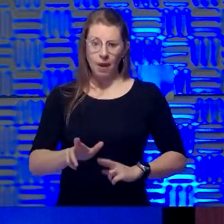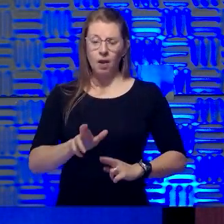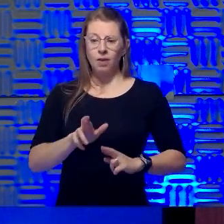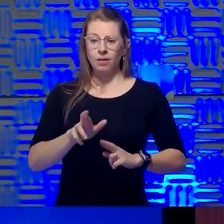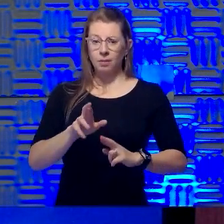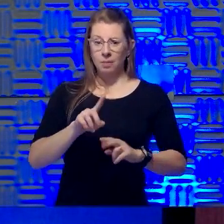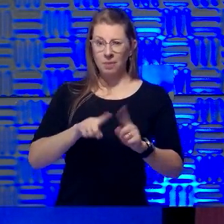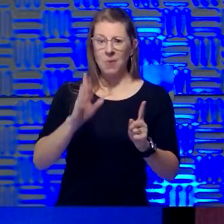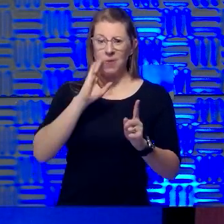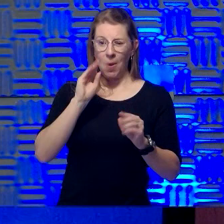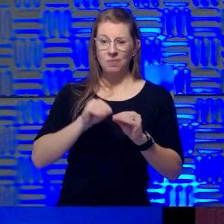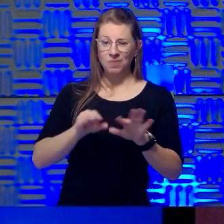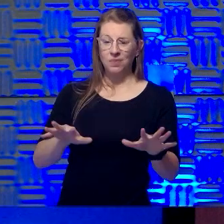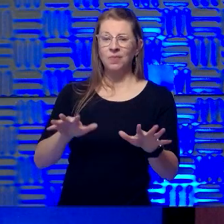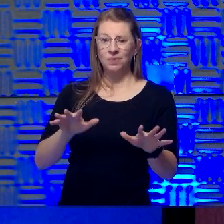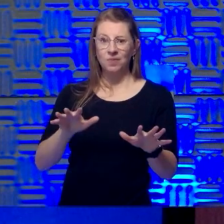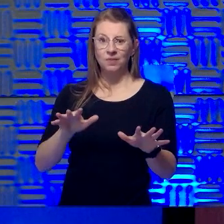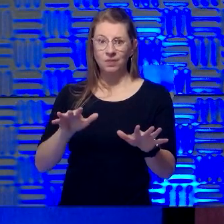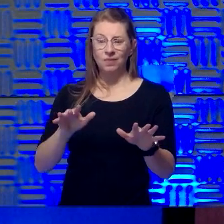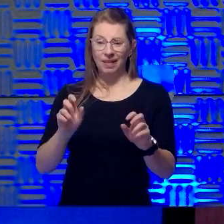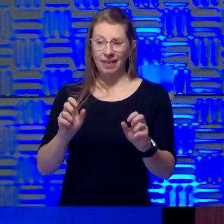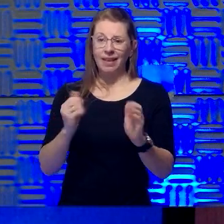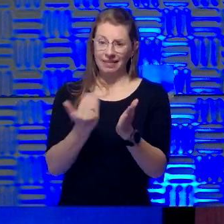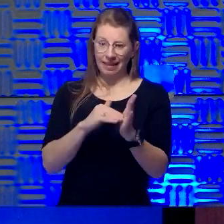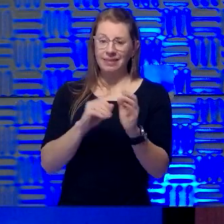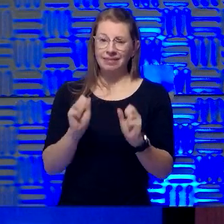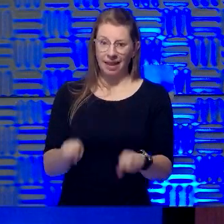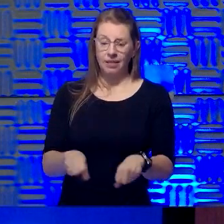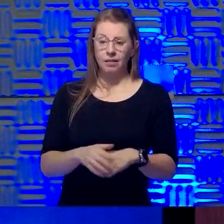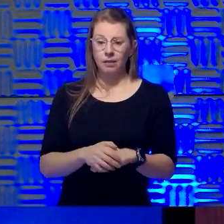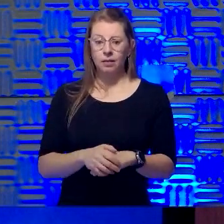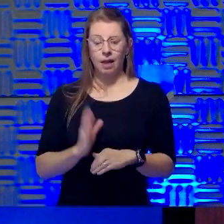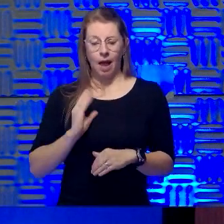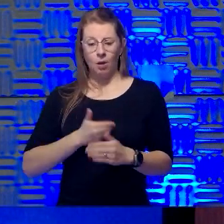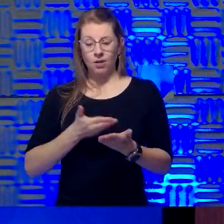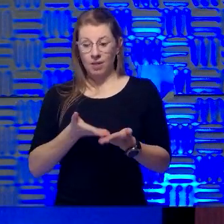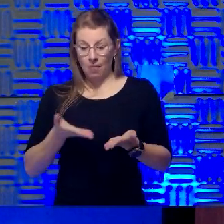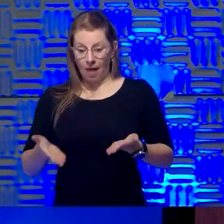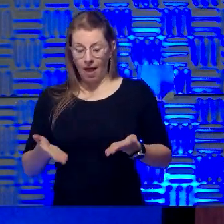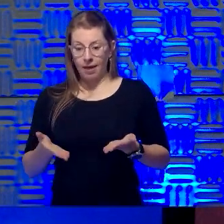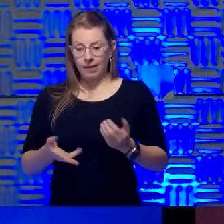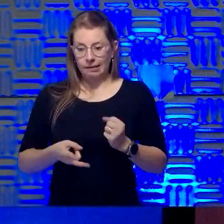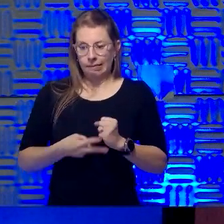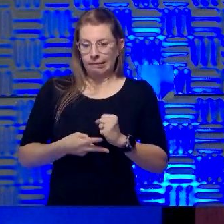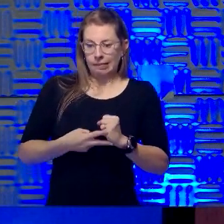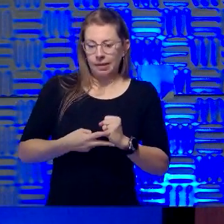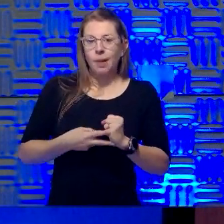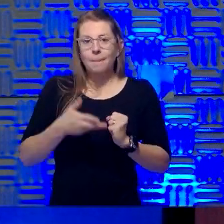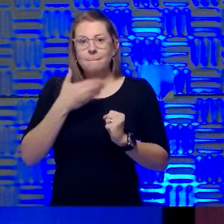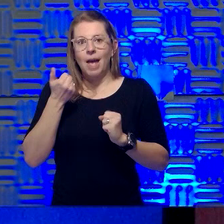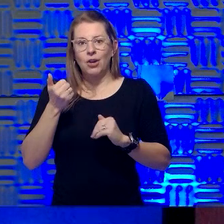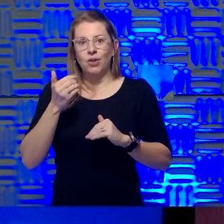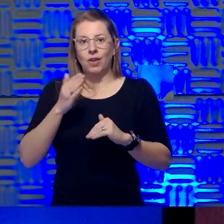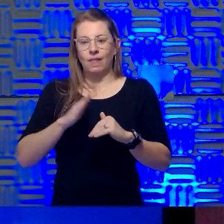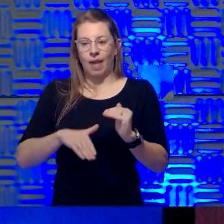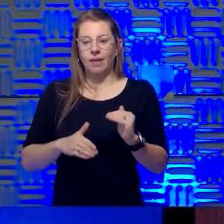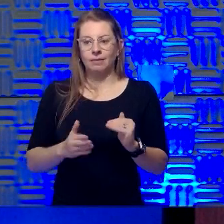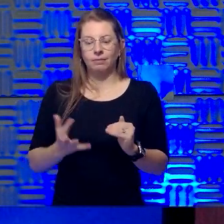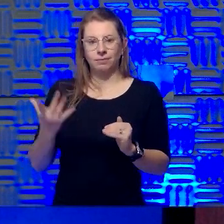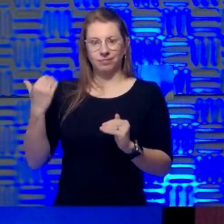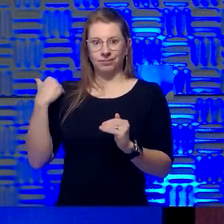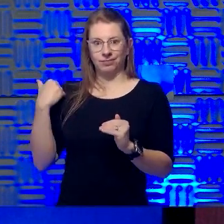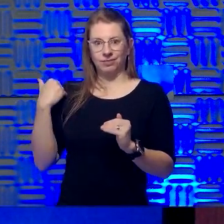reopen society, the supplies that we have are far better off today. The American supply chain has made a good comeback,